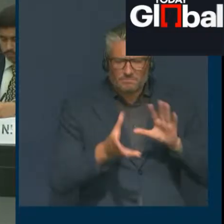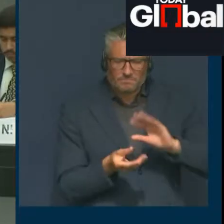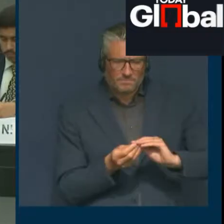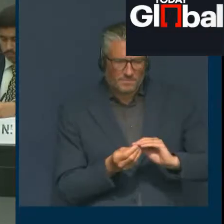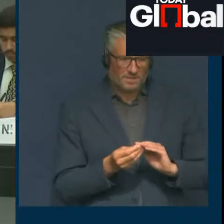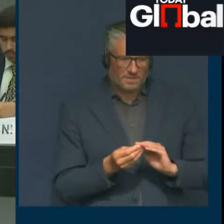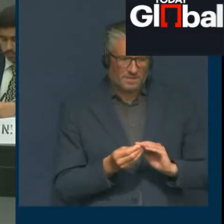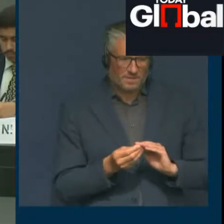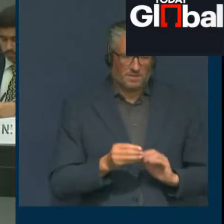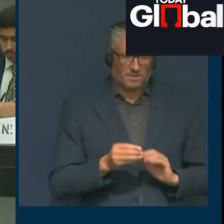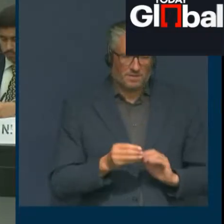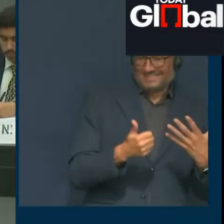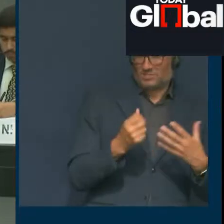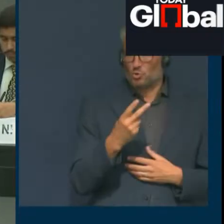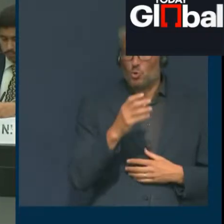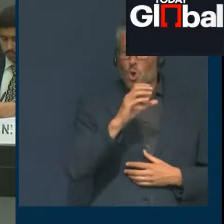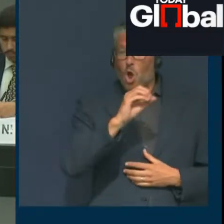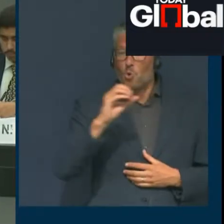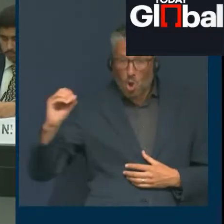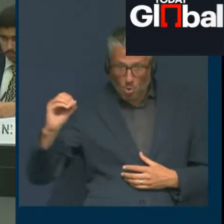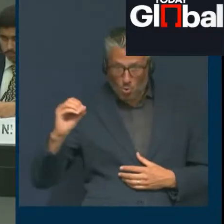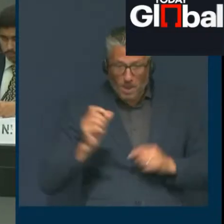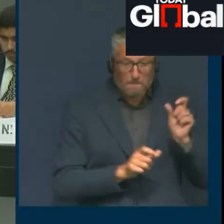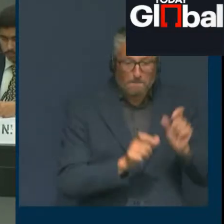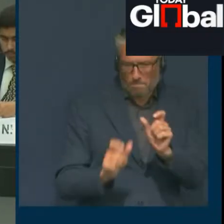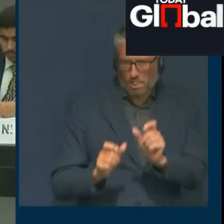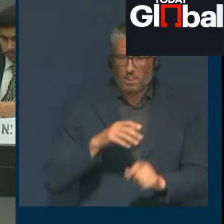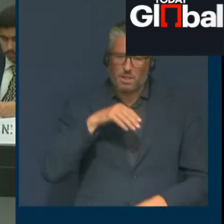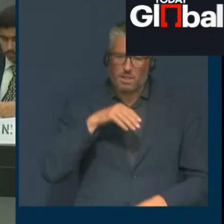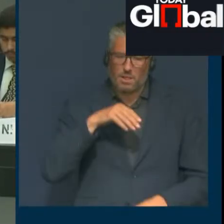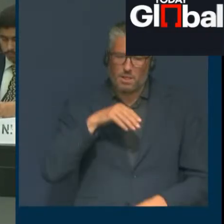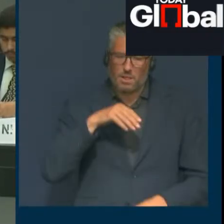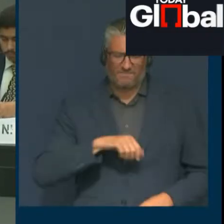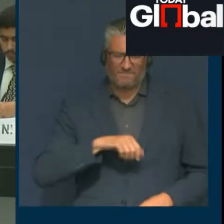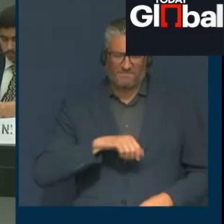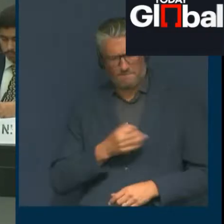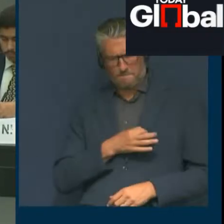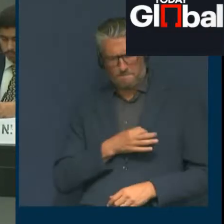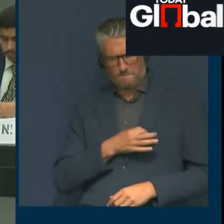Medical Institution, as well as